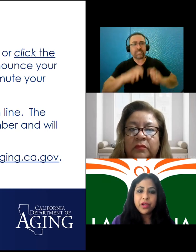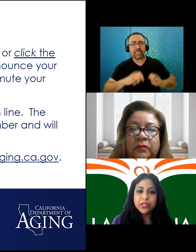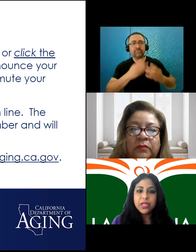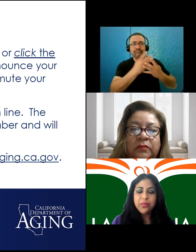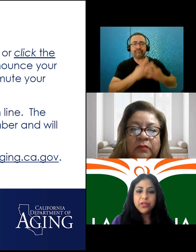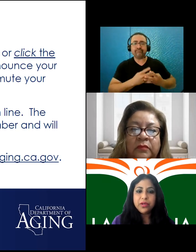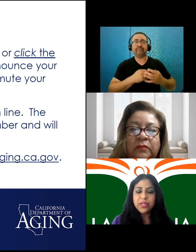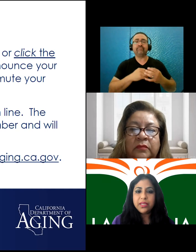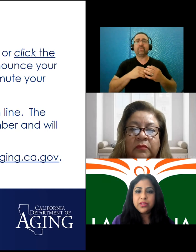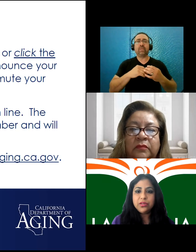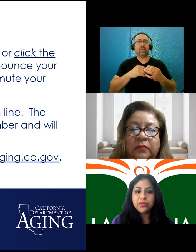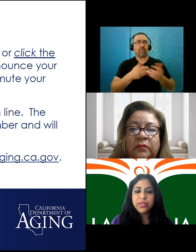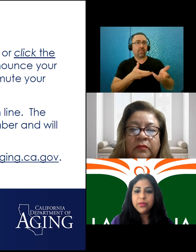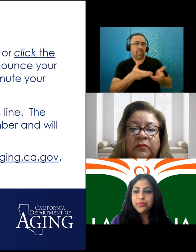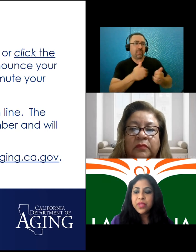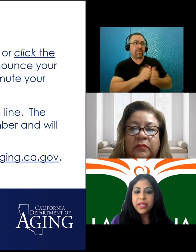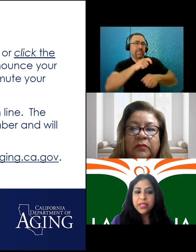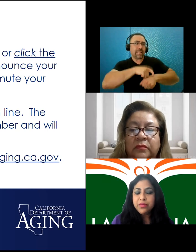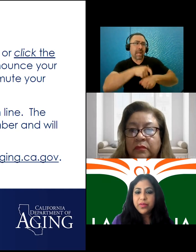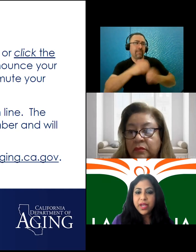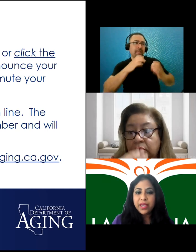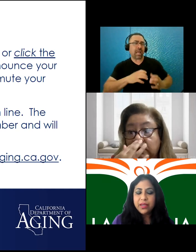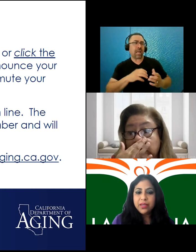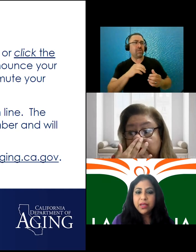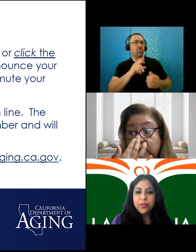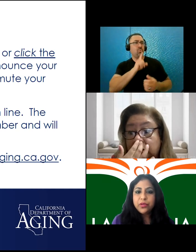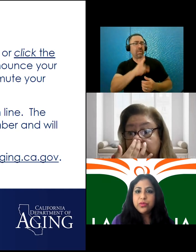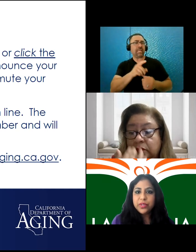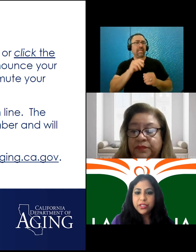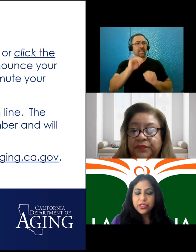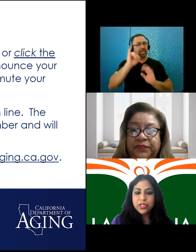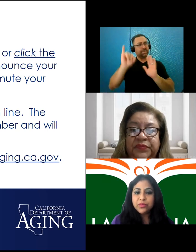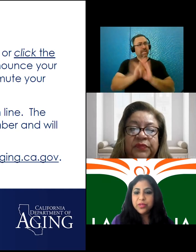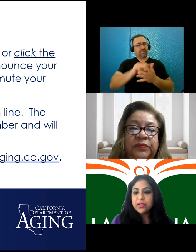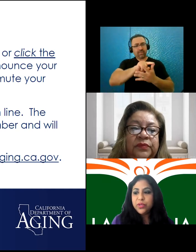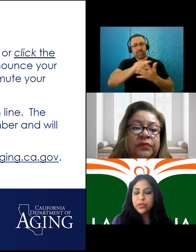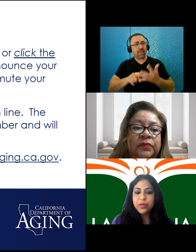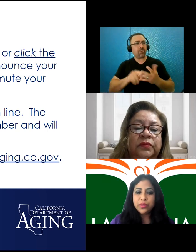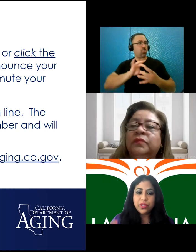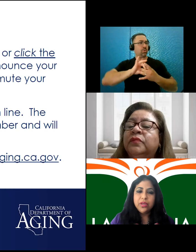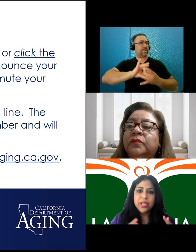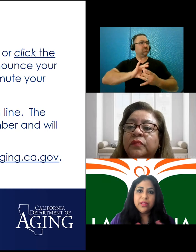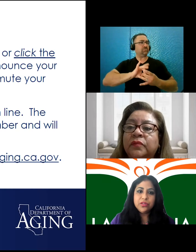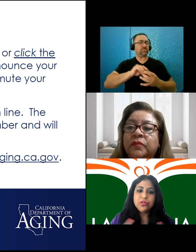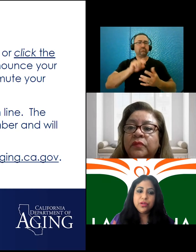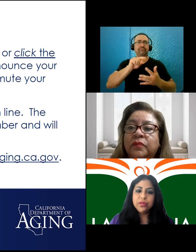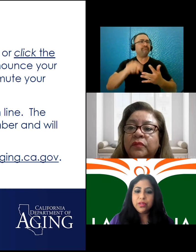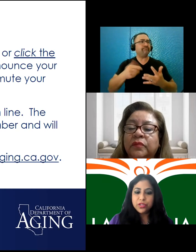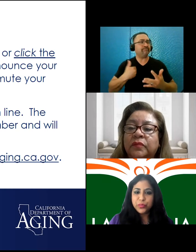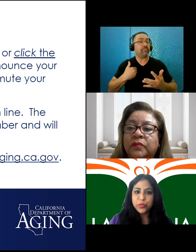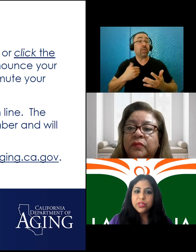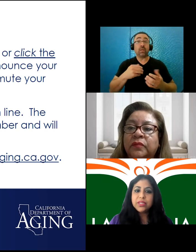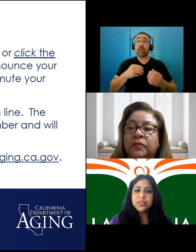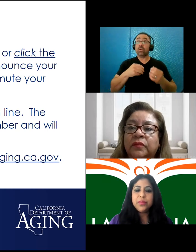our time with our clients, is to really identify those relationships, because we know that the stronger